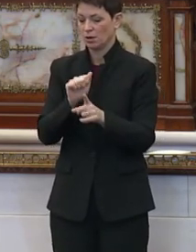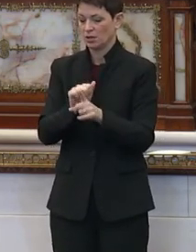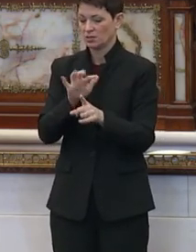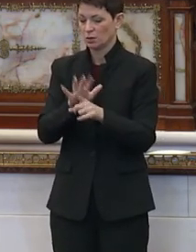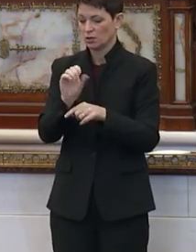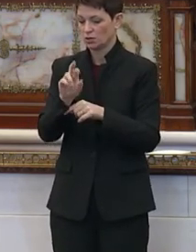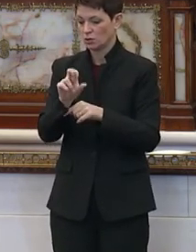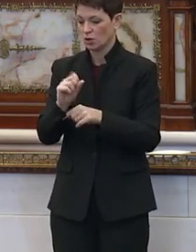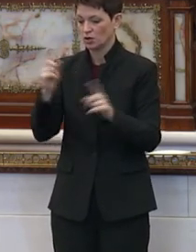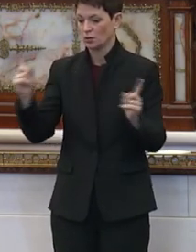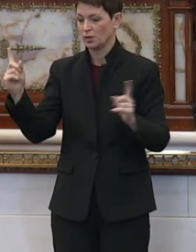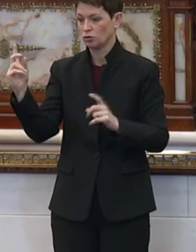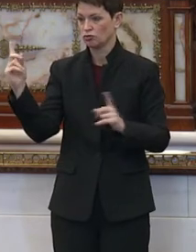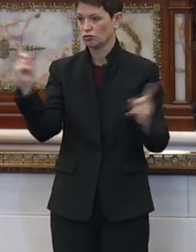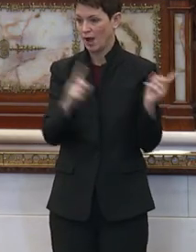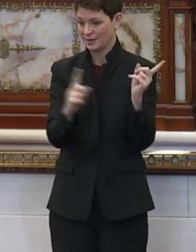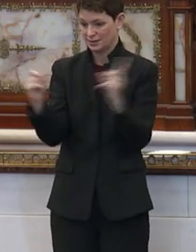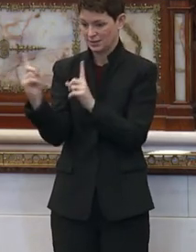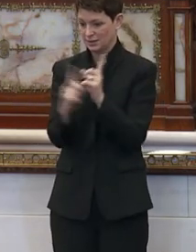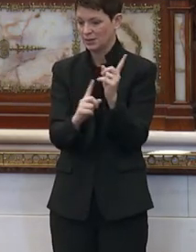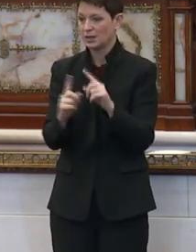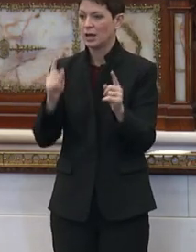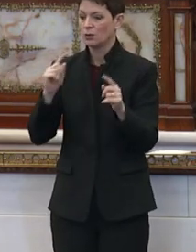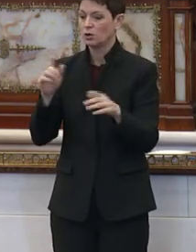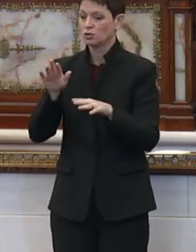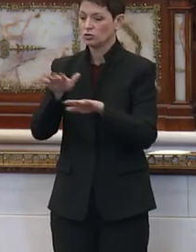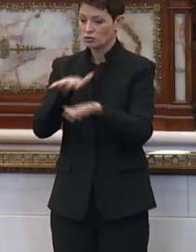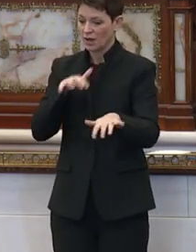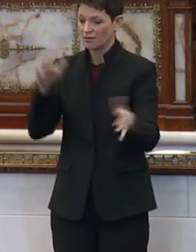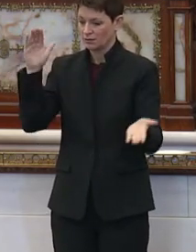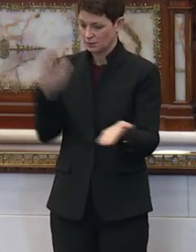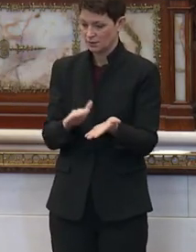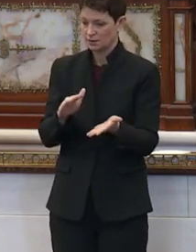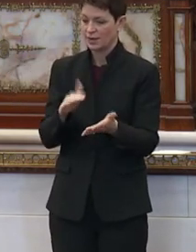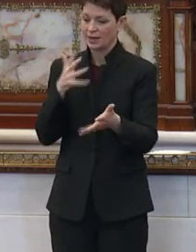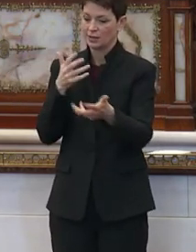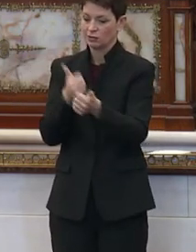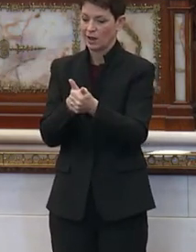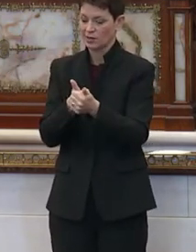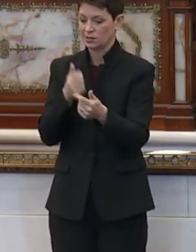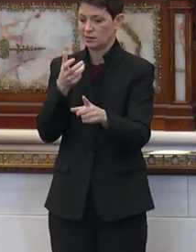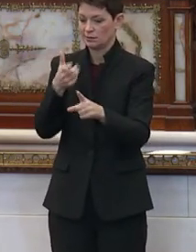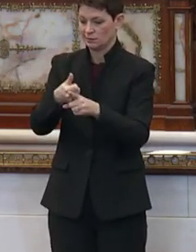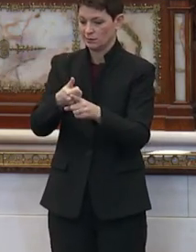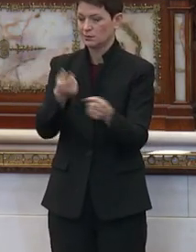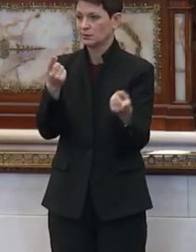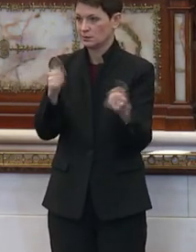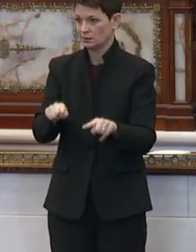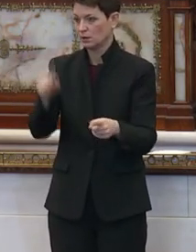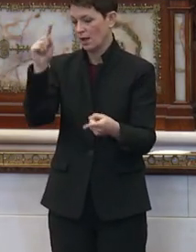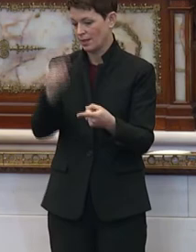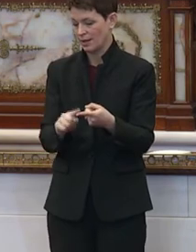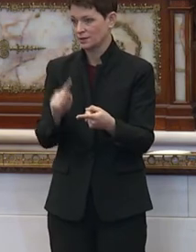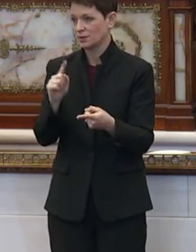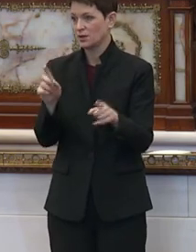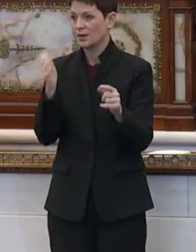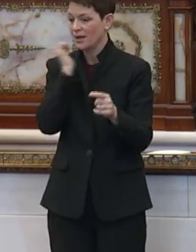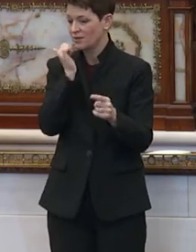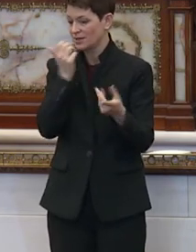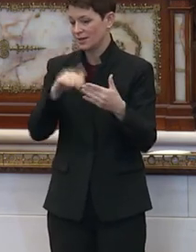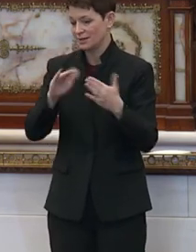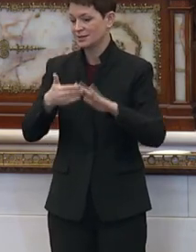when crossing the street and will calm traffic and reduce crashes that cause death and serious injury every day in our